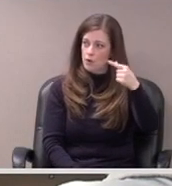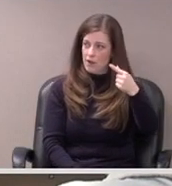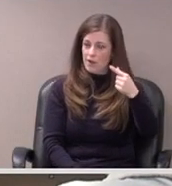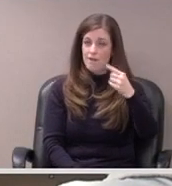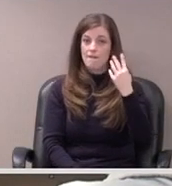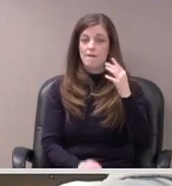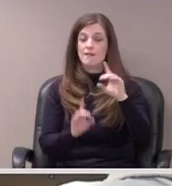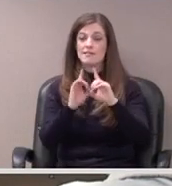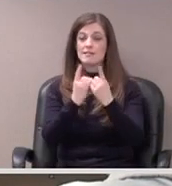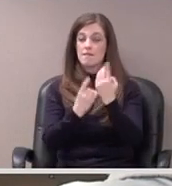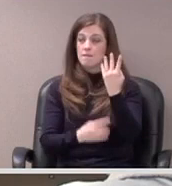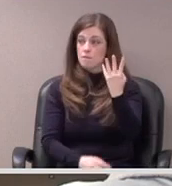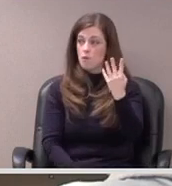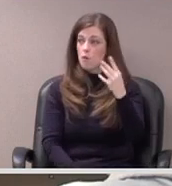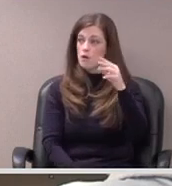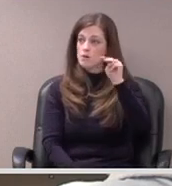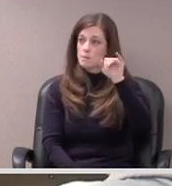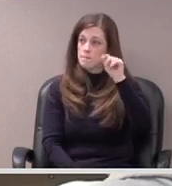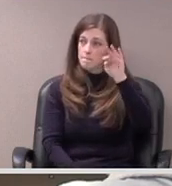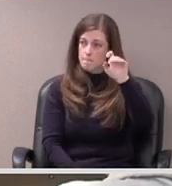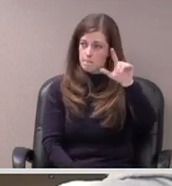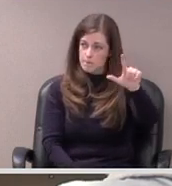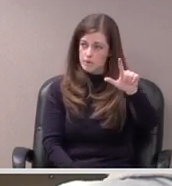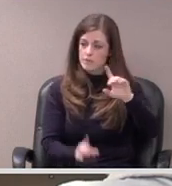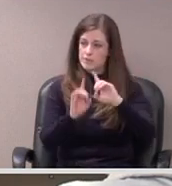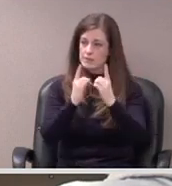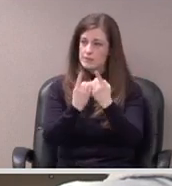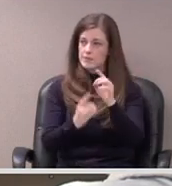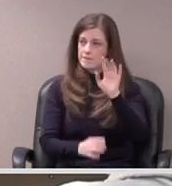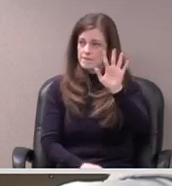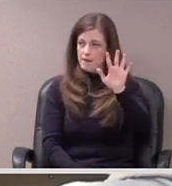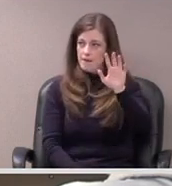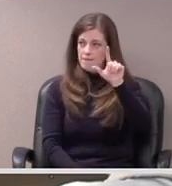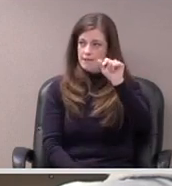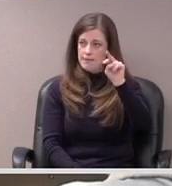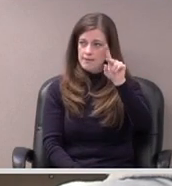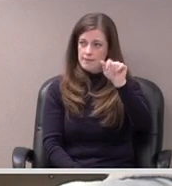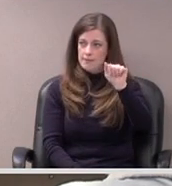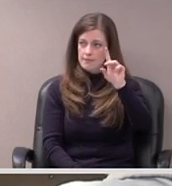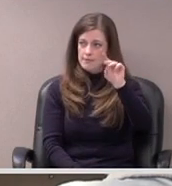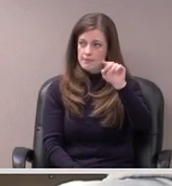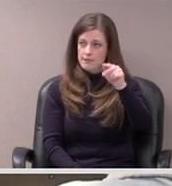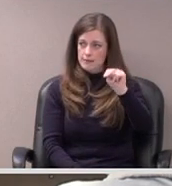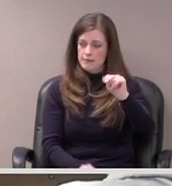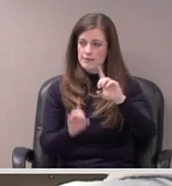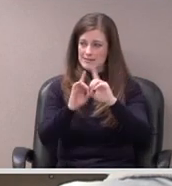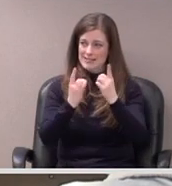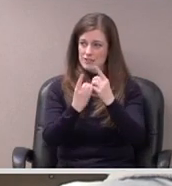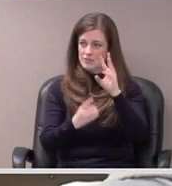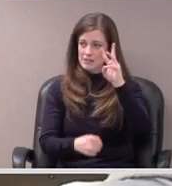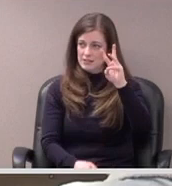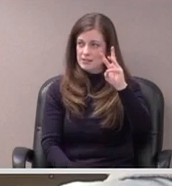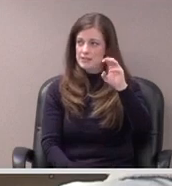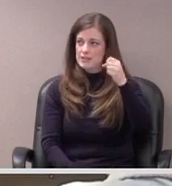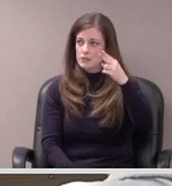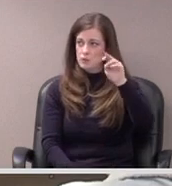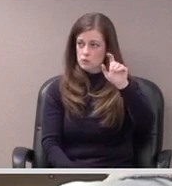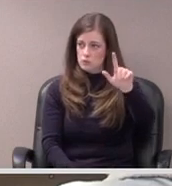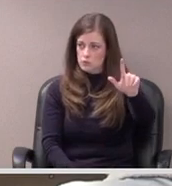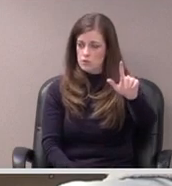Joe Marshall. Representing District 5, Linda Duncan. District 6 is Pastor Corey